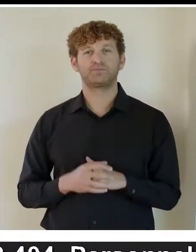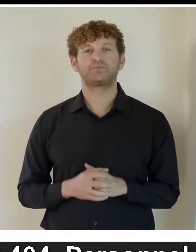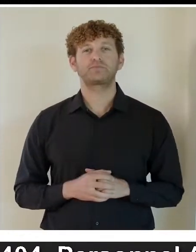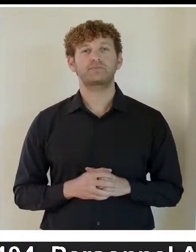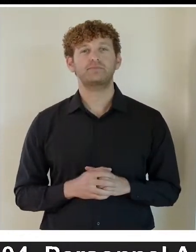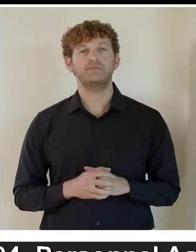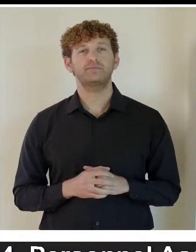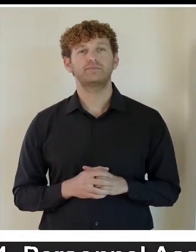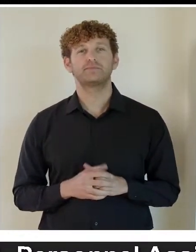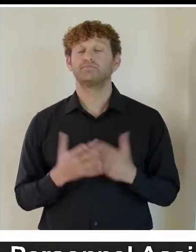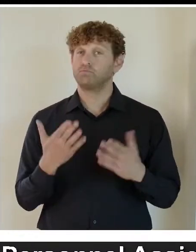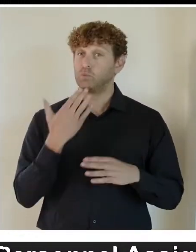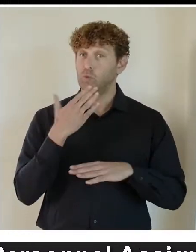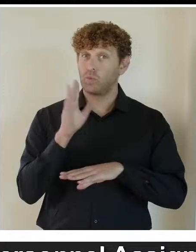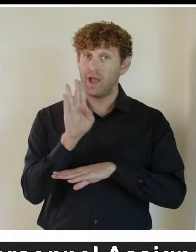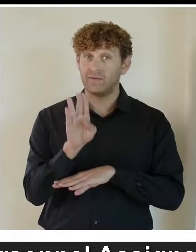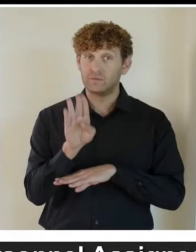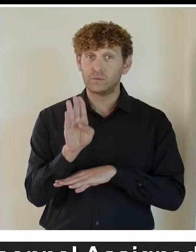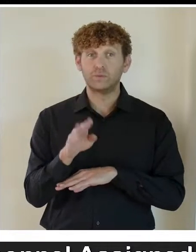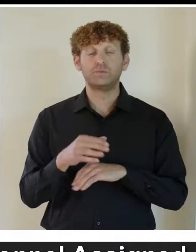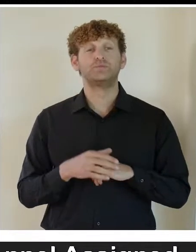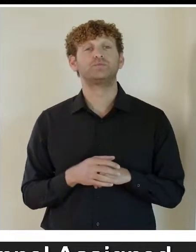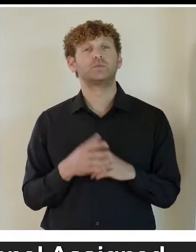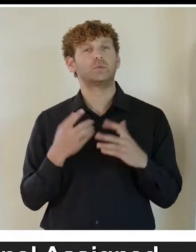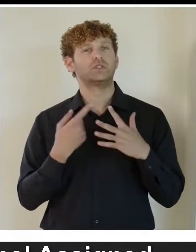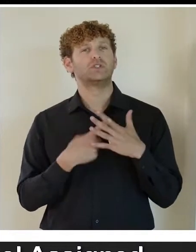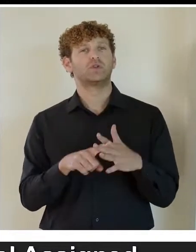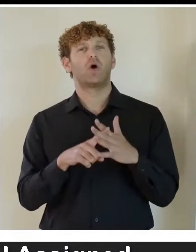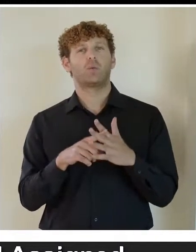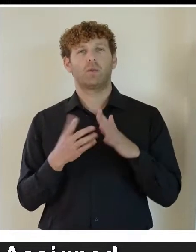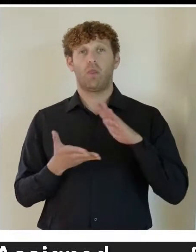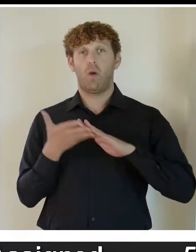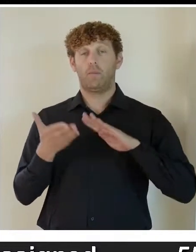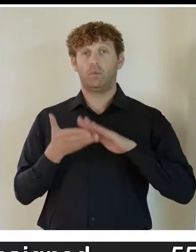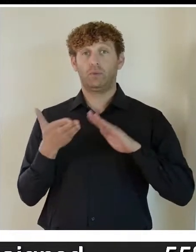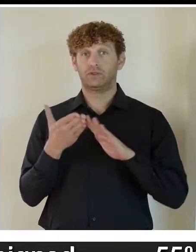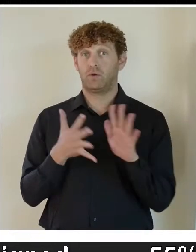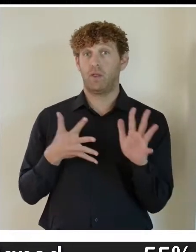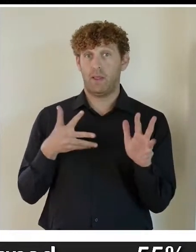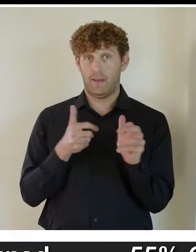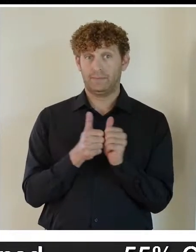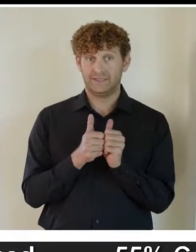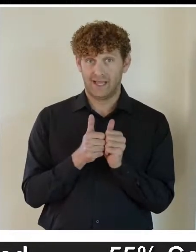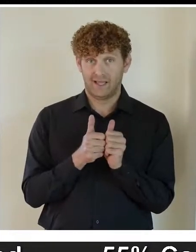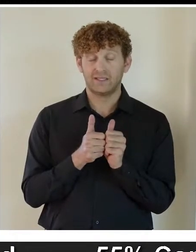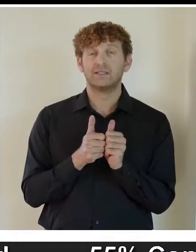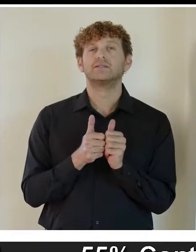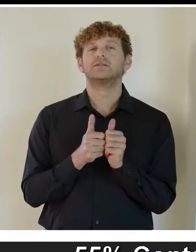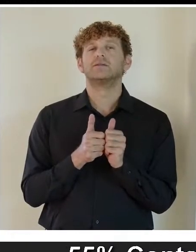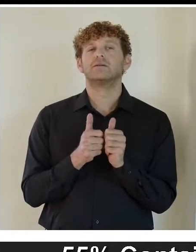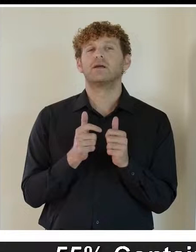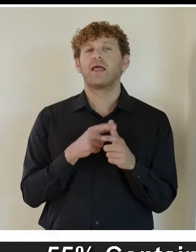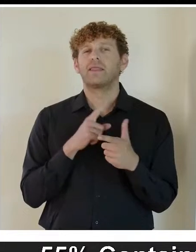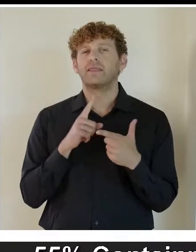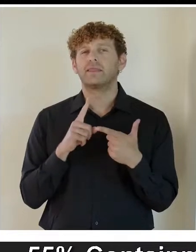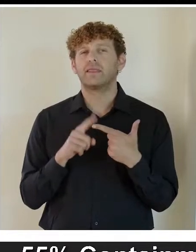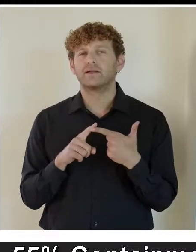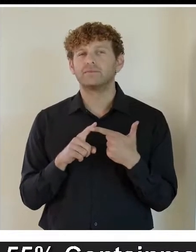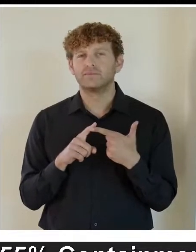All right, good afternoon. I'll start with an operational update and then move to the USAR Urban Search and Rescue